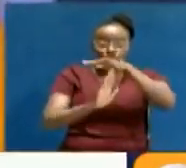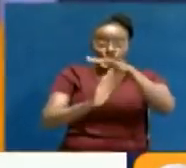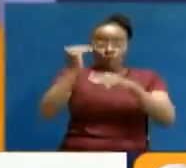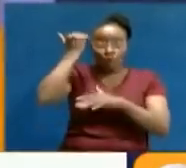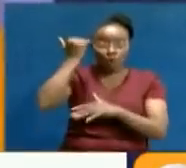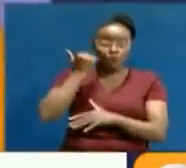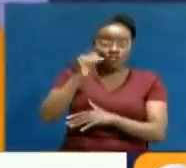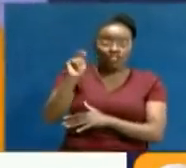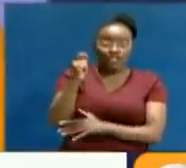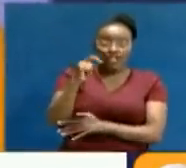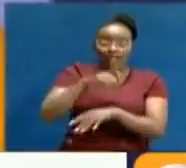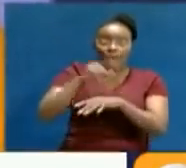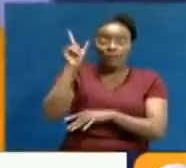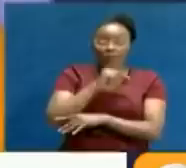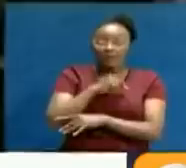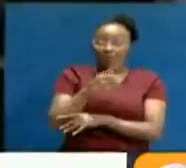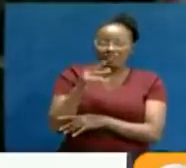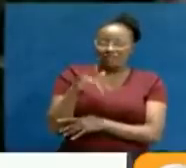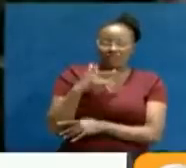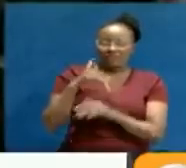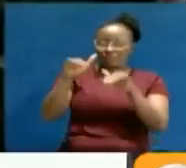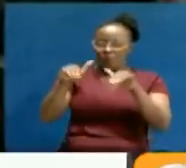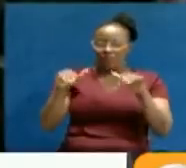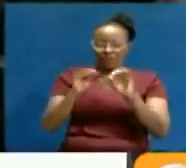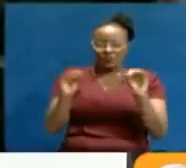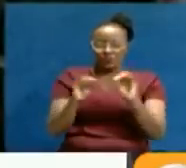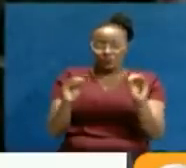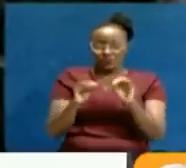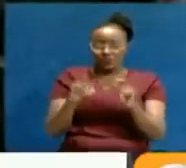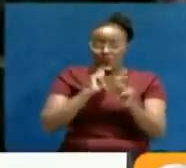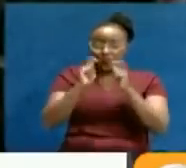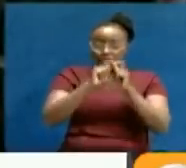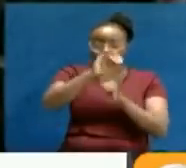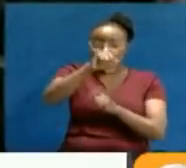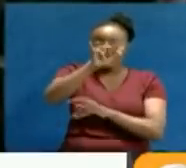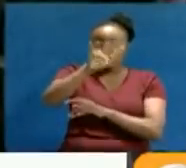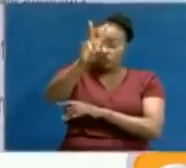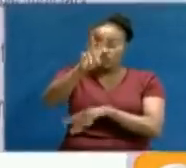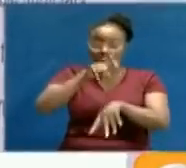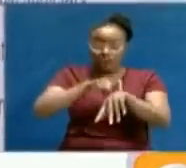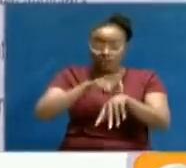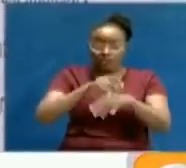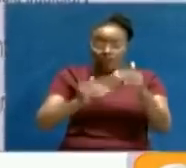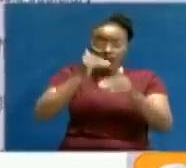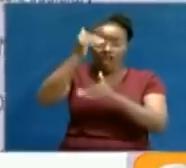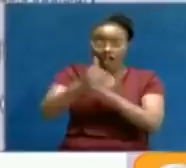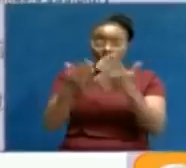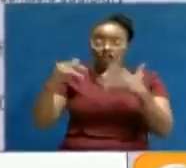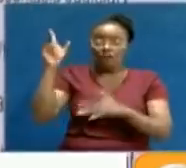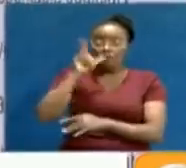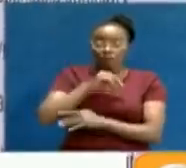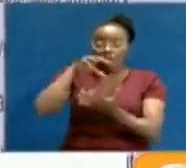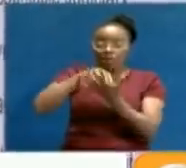as we concluded the process, we didn't see the need for waiting. Justice Ouko was interviewed by the JSC for the second time after losing the